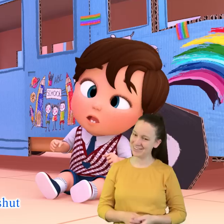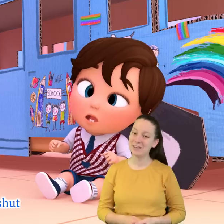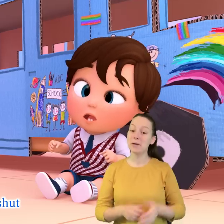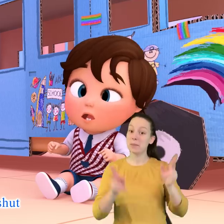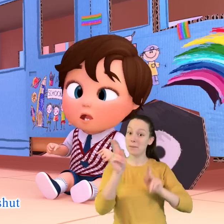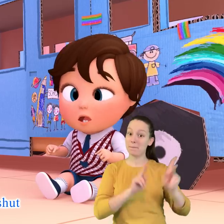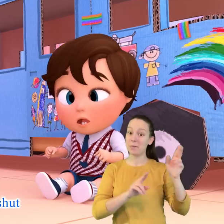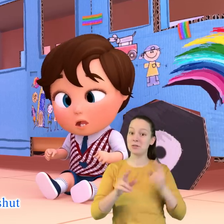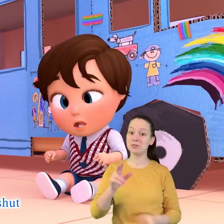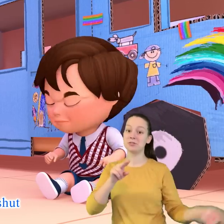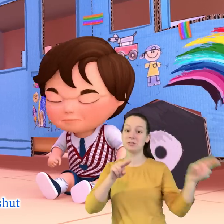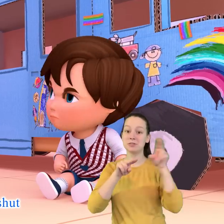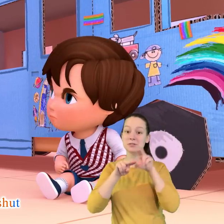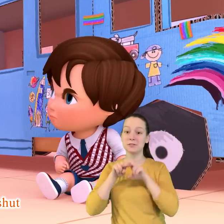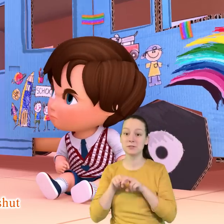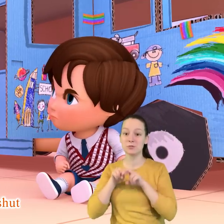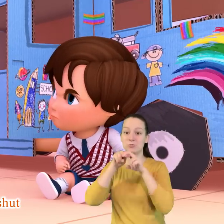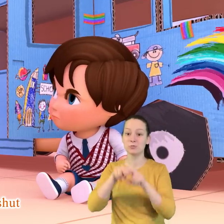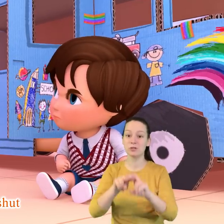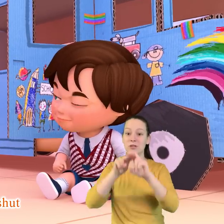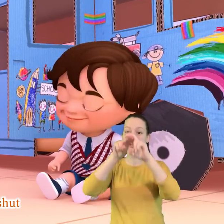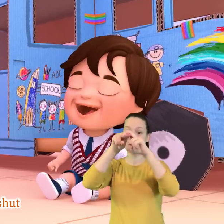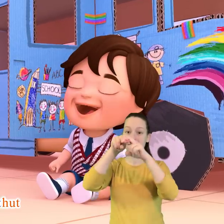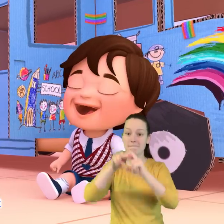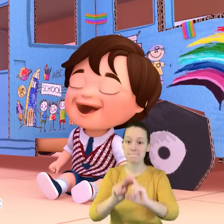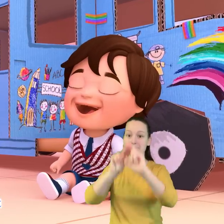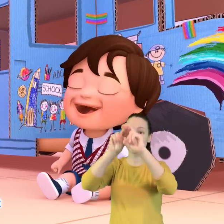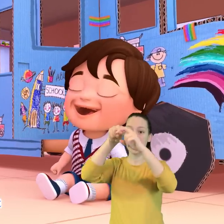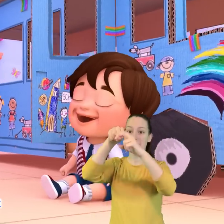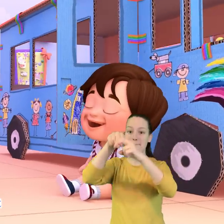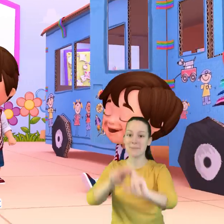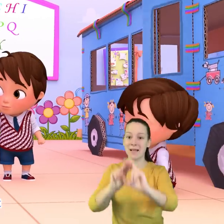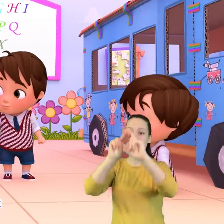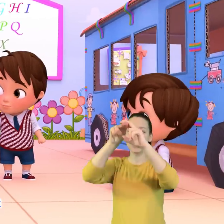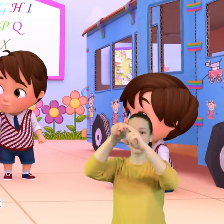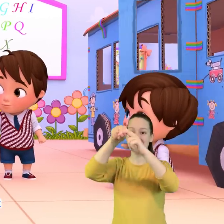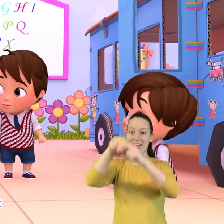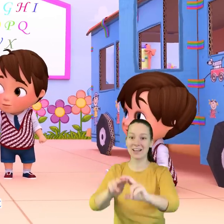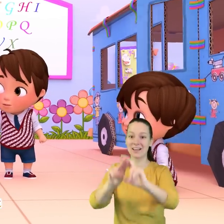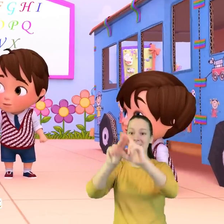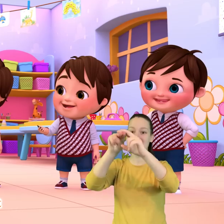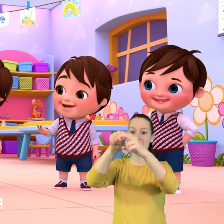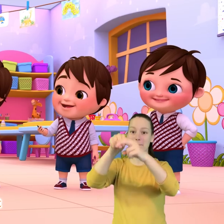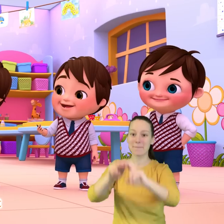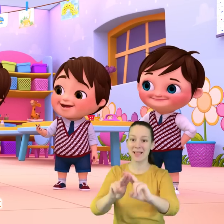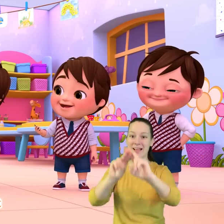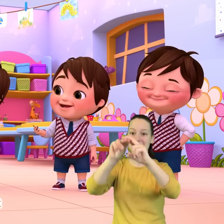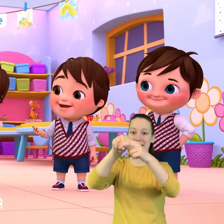the doors on the bus go open and shut open and shut